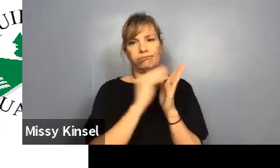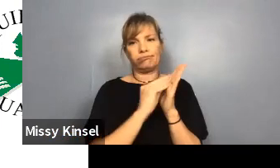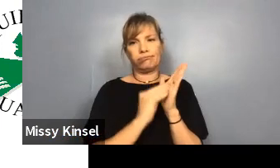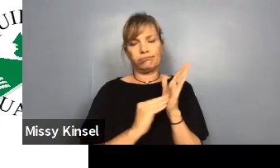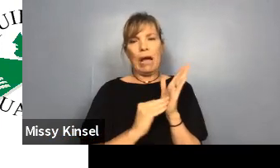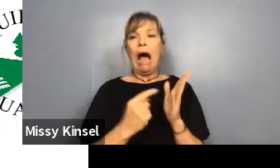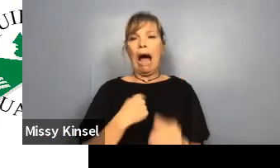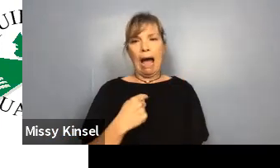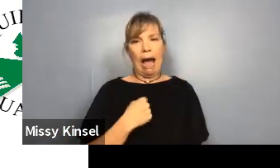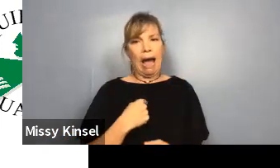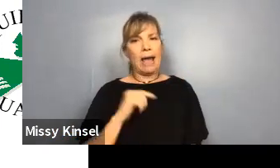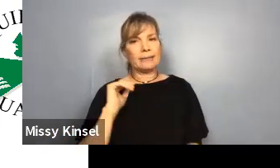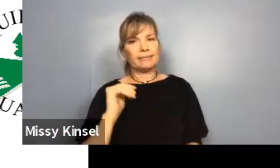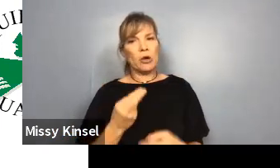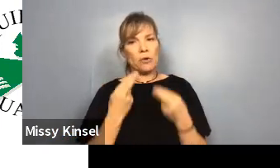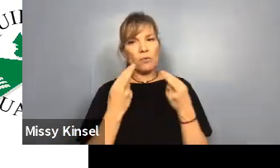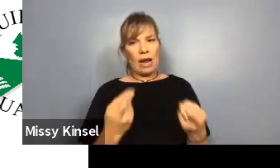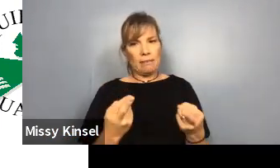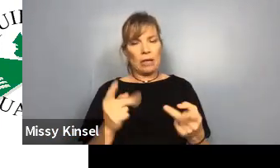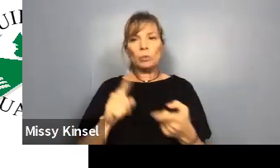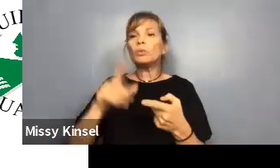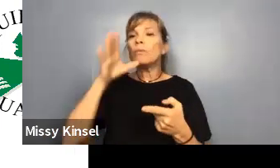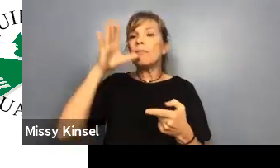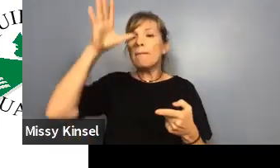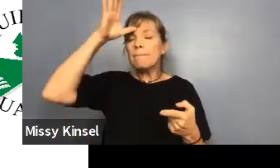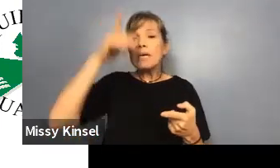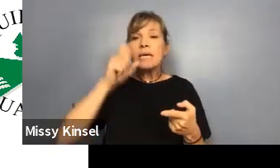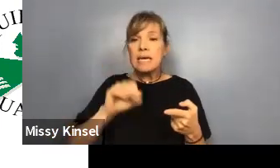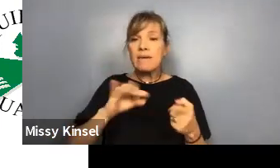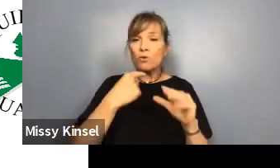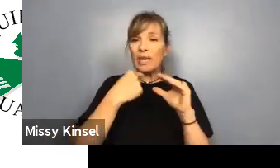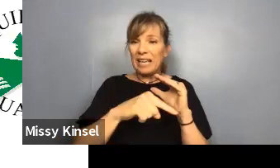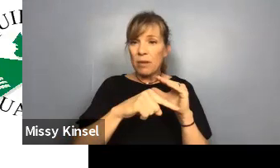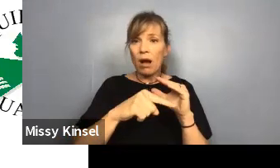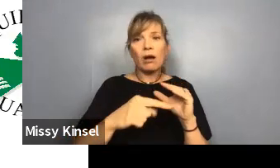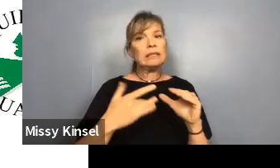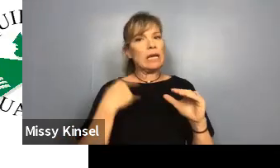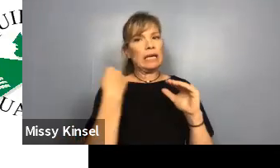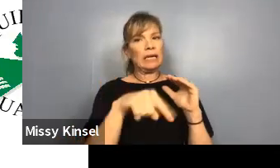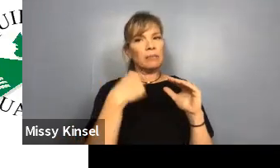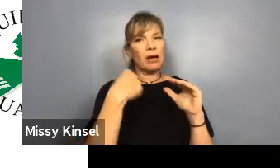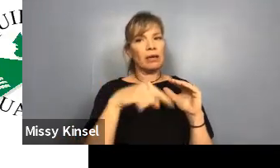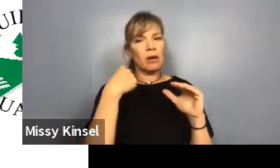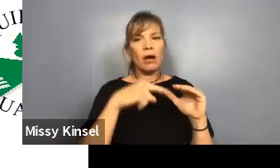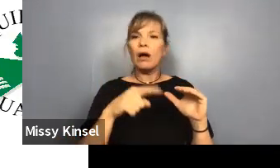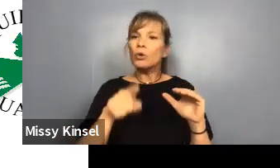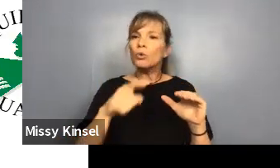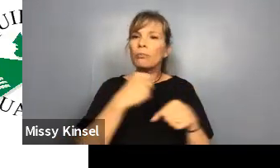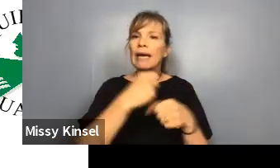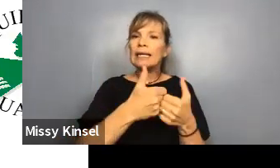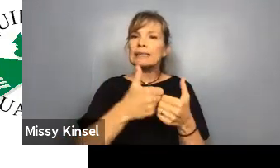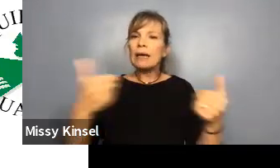I always recommend to parents that you, if you email especially a lot, you can make a separate folder in your